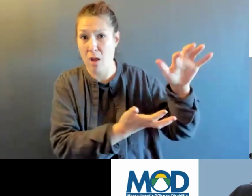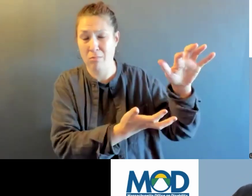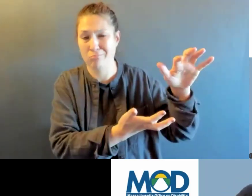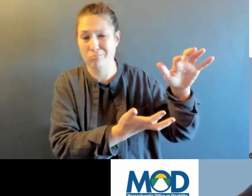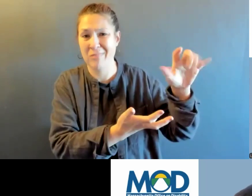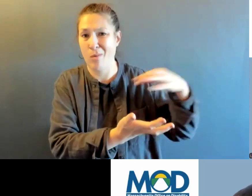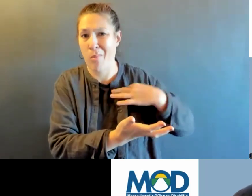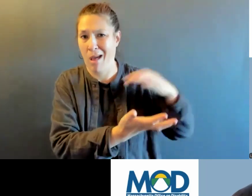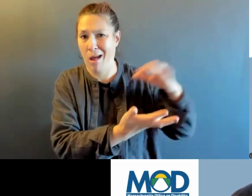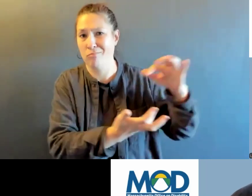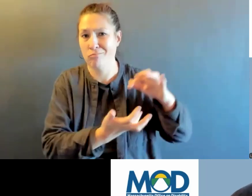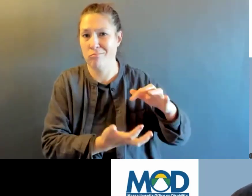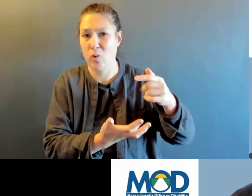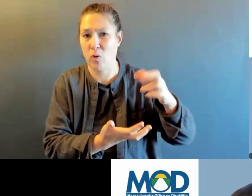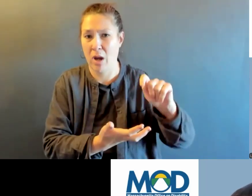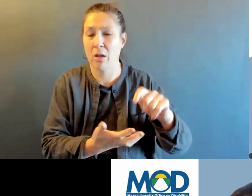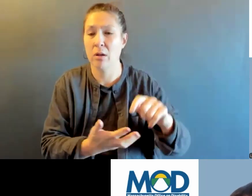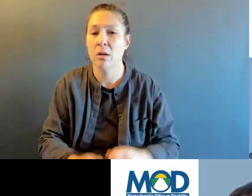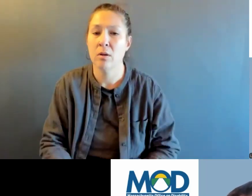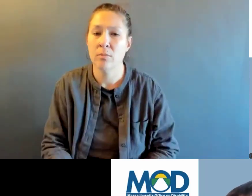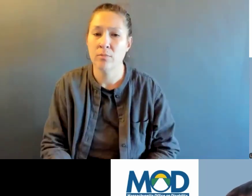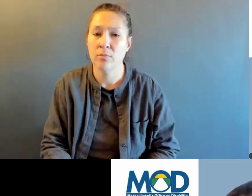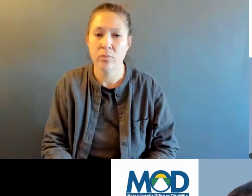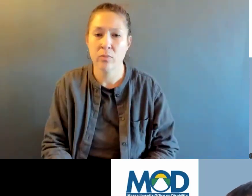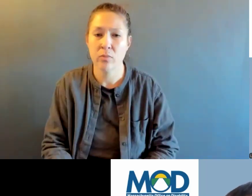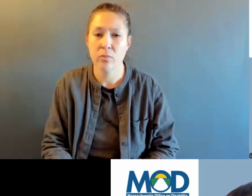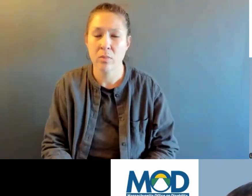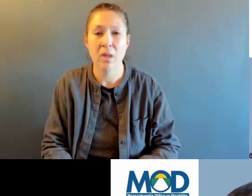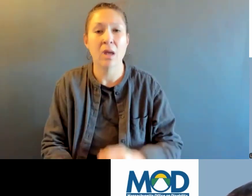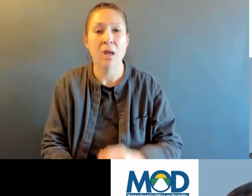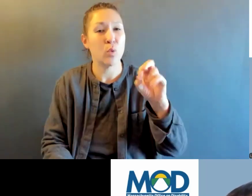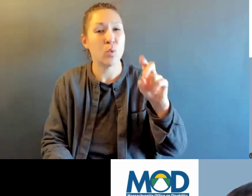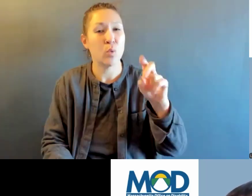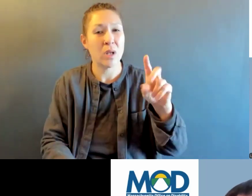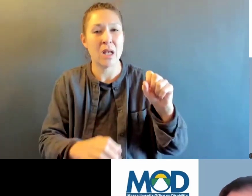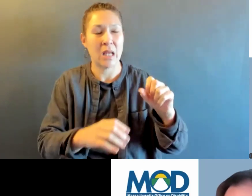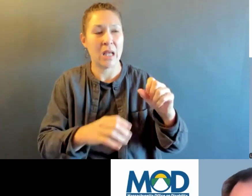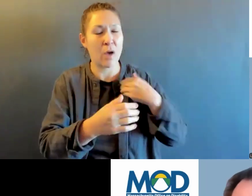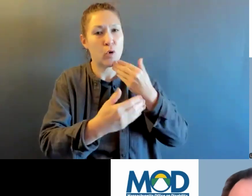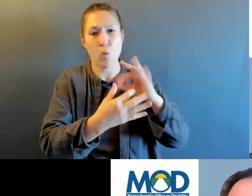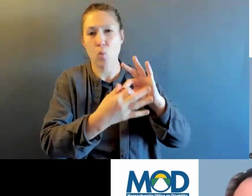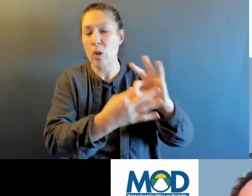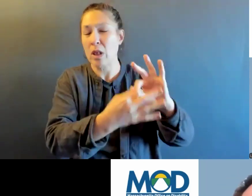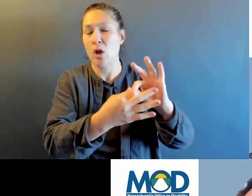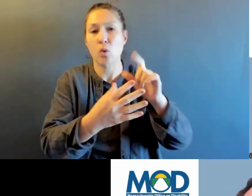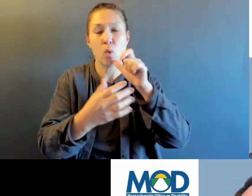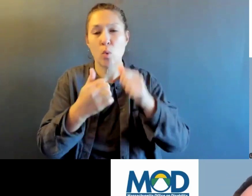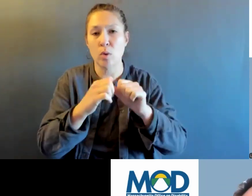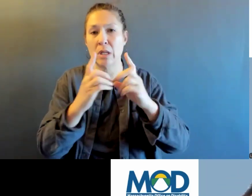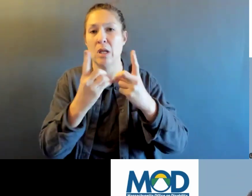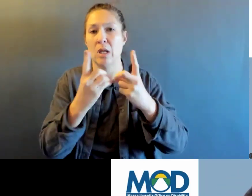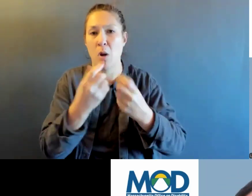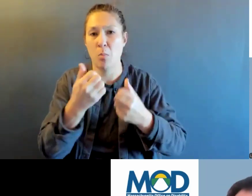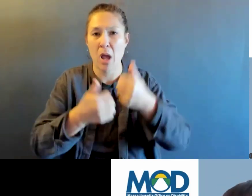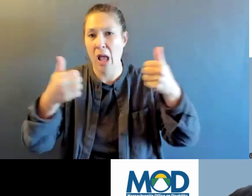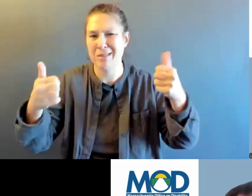municipality, that's really where you want to build that relationship with your department heads. Maybe not everyone in town, but at least the good ones.